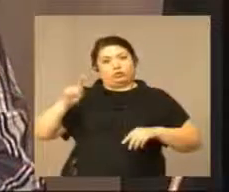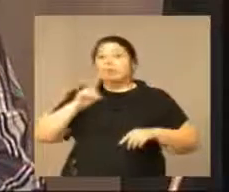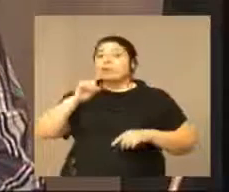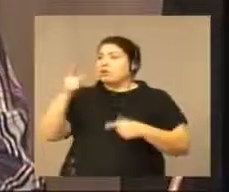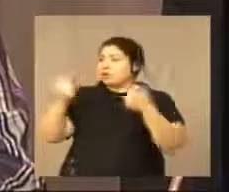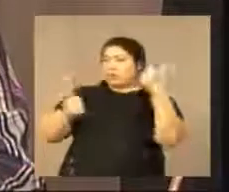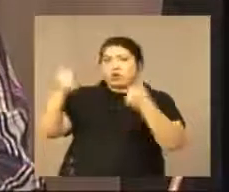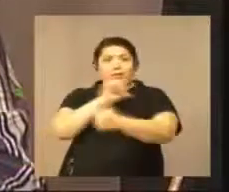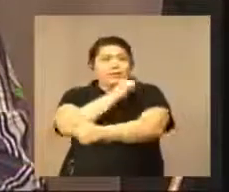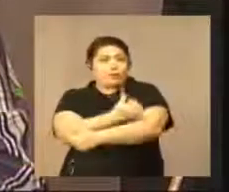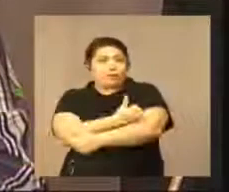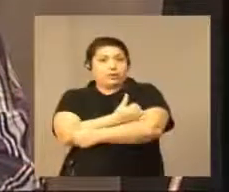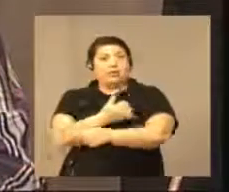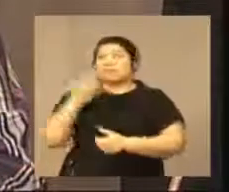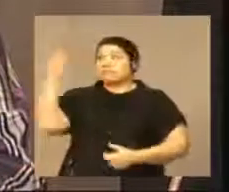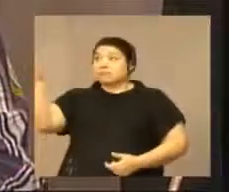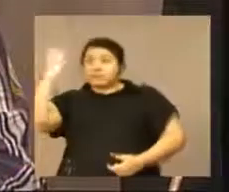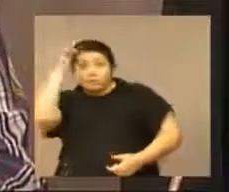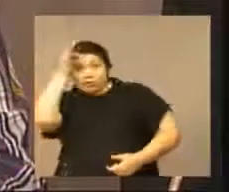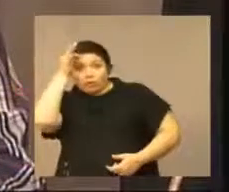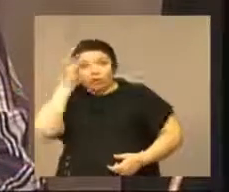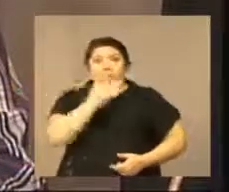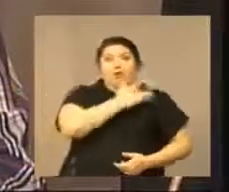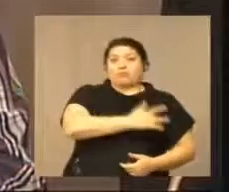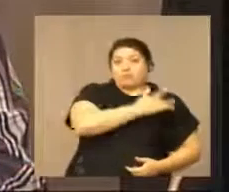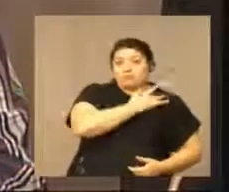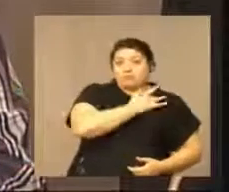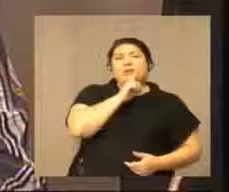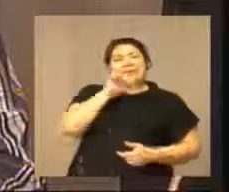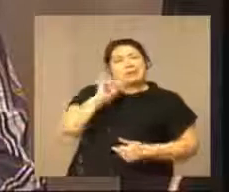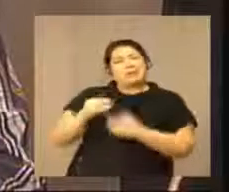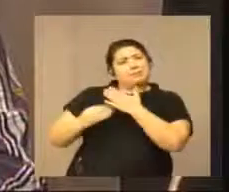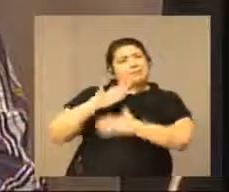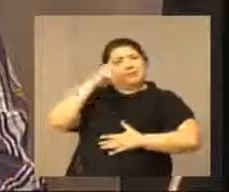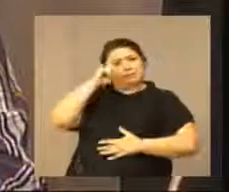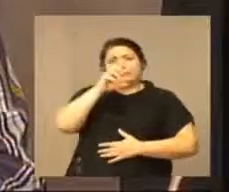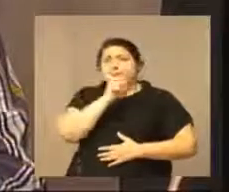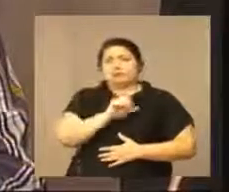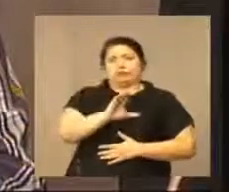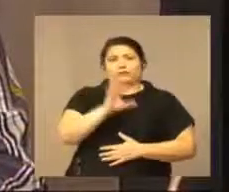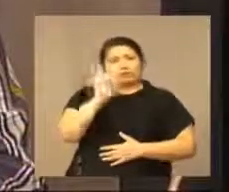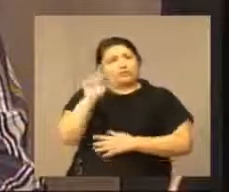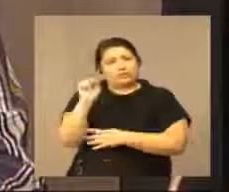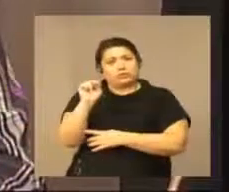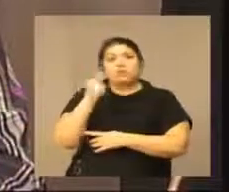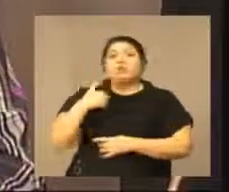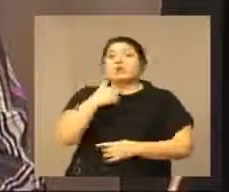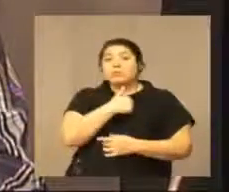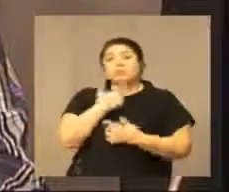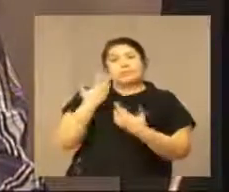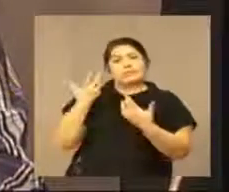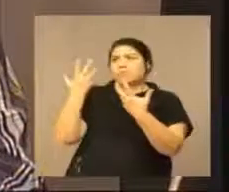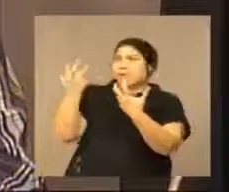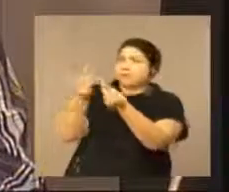impact First Nation seniors, and we are looking to address this issue so that no